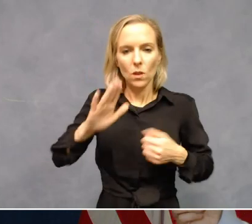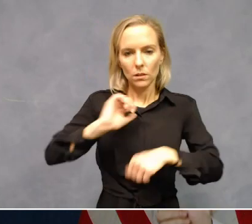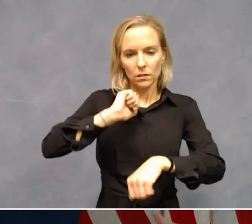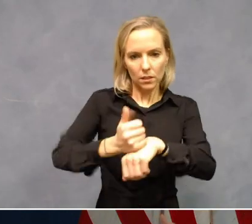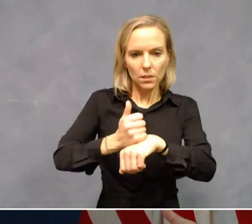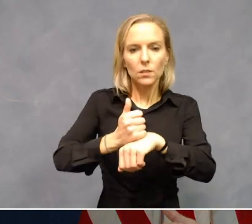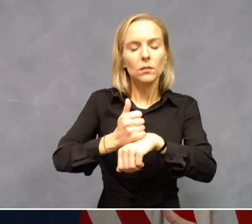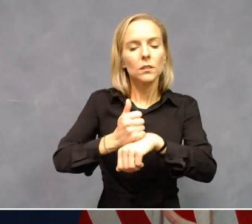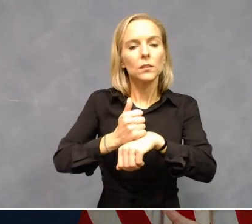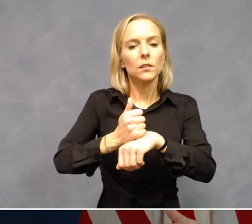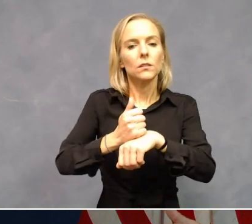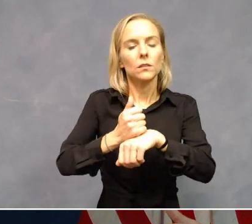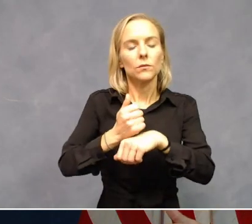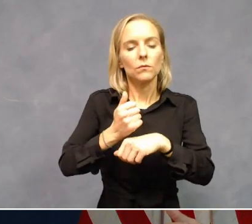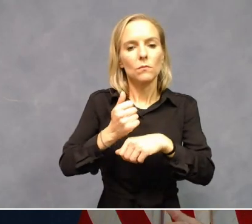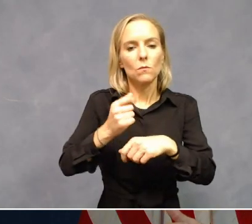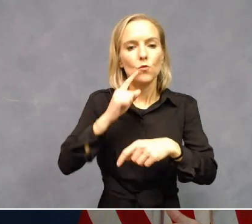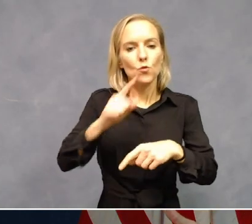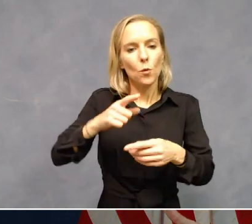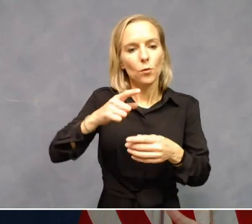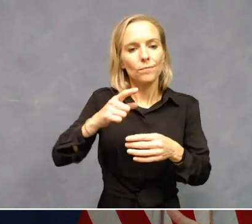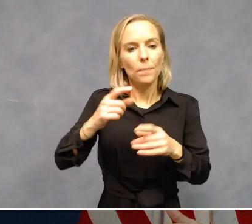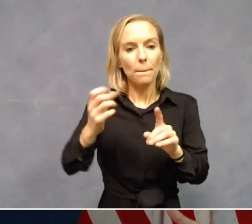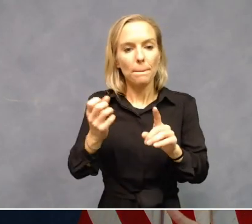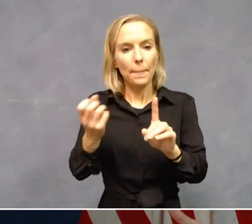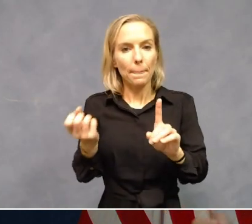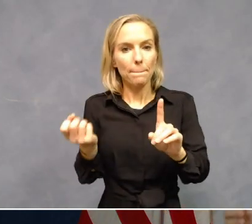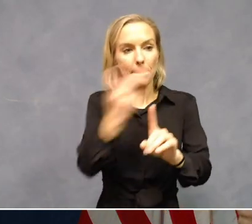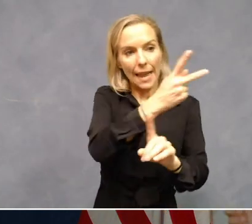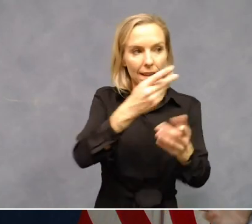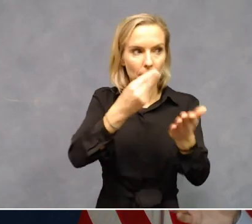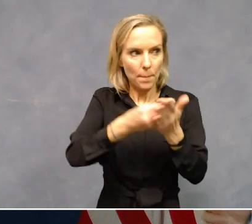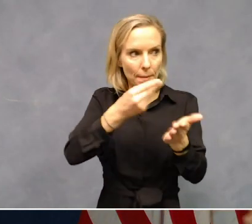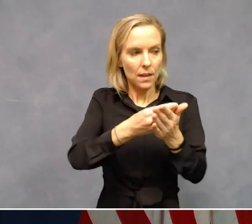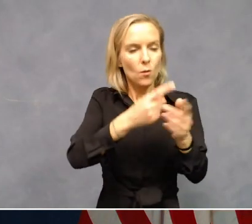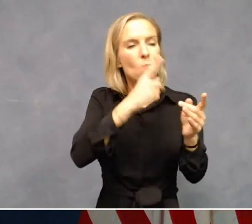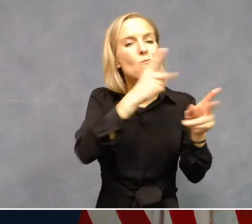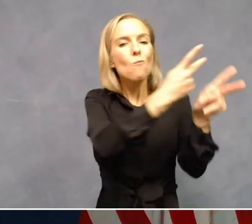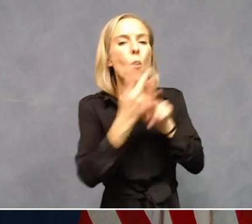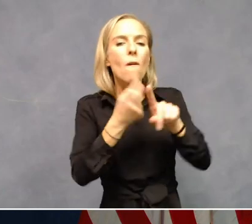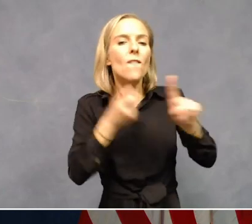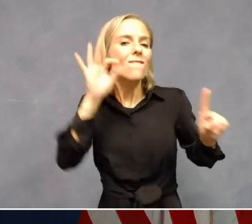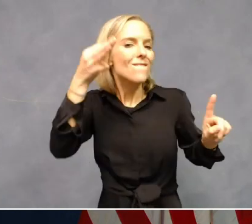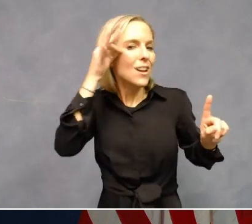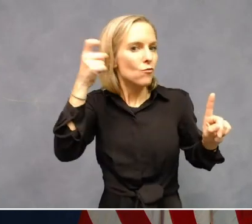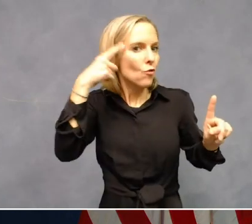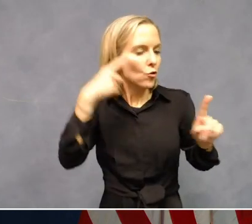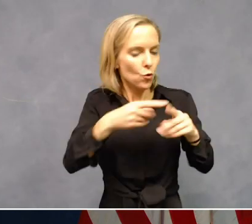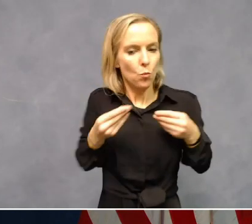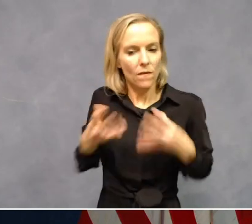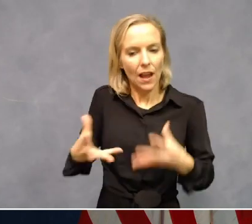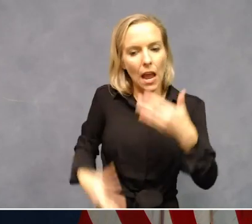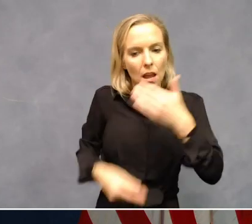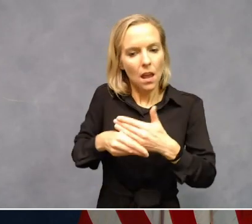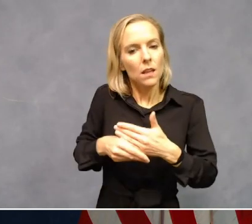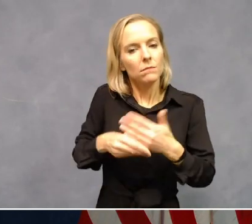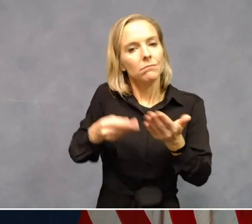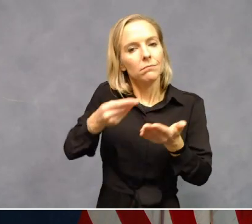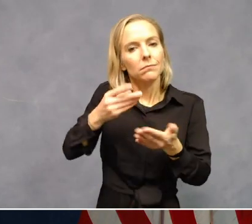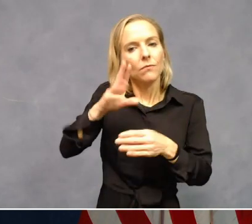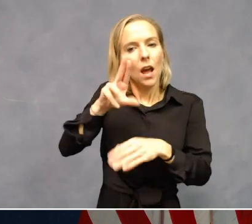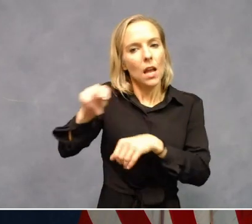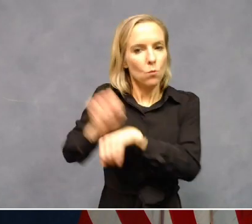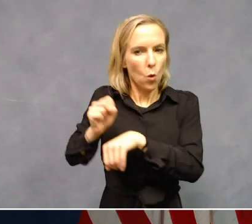remainder to repay part of the loan we took from the federal government to provide additional unemployment. We believe there's going to be at